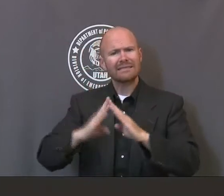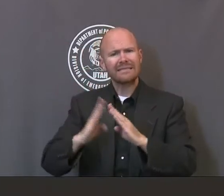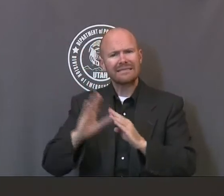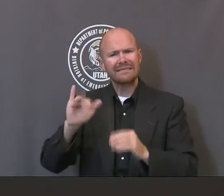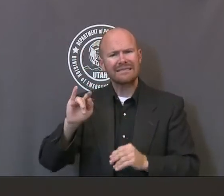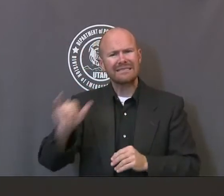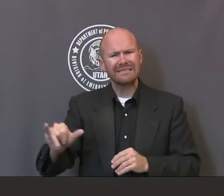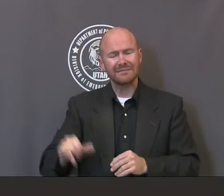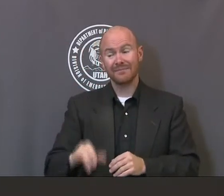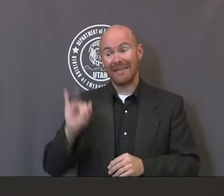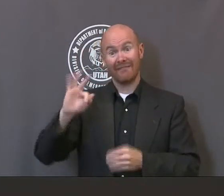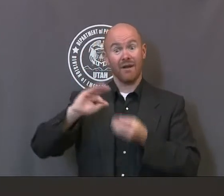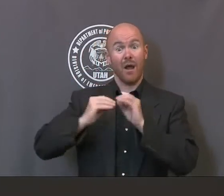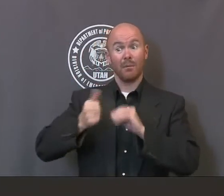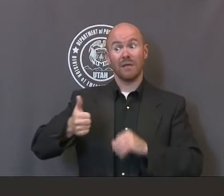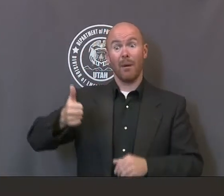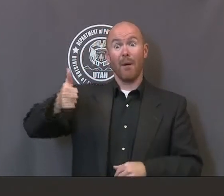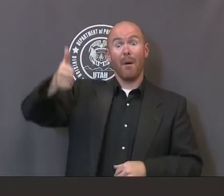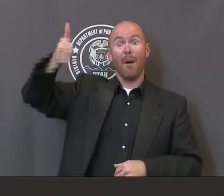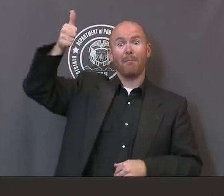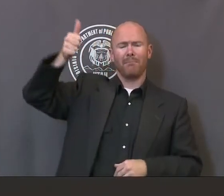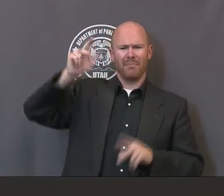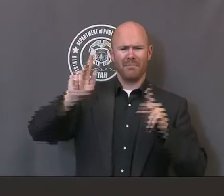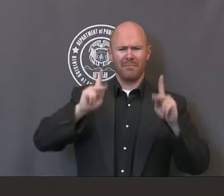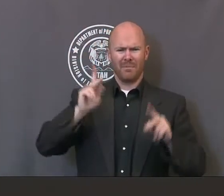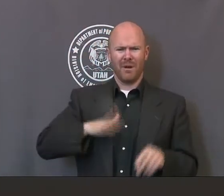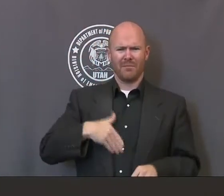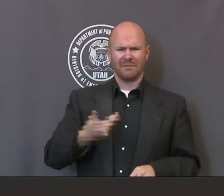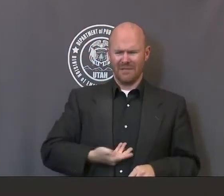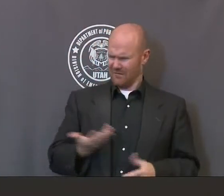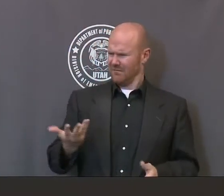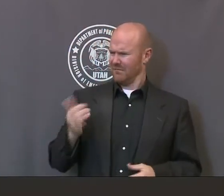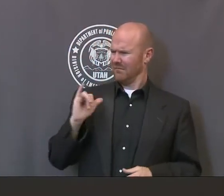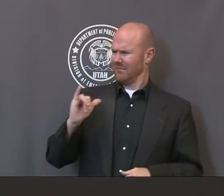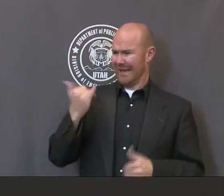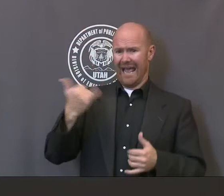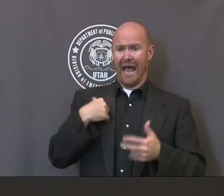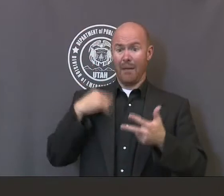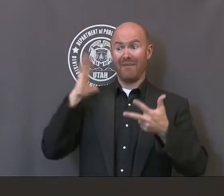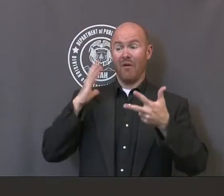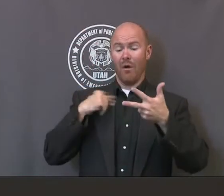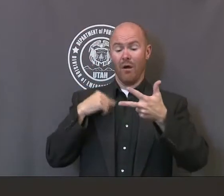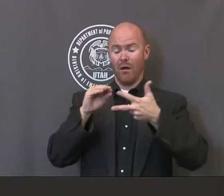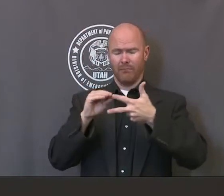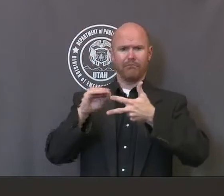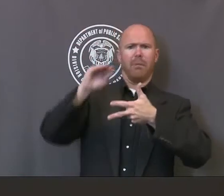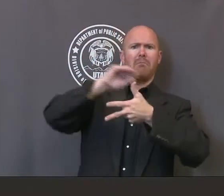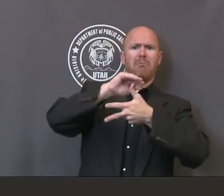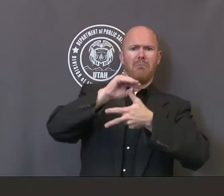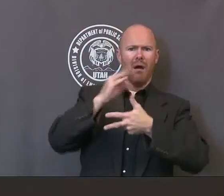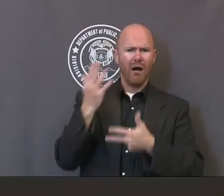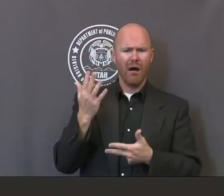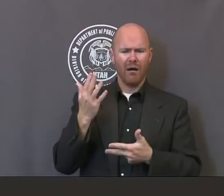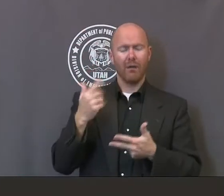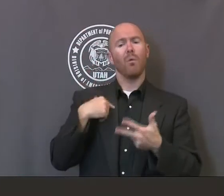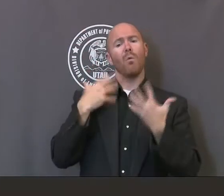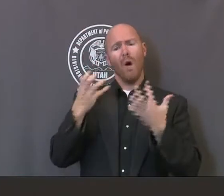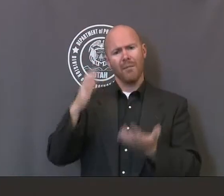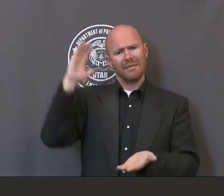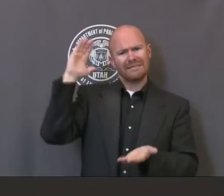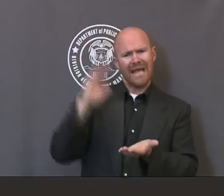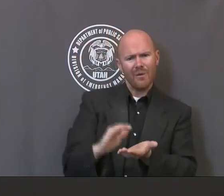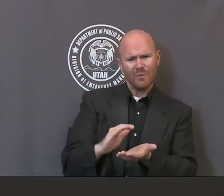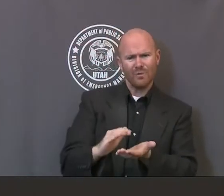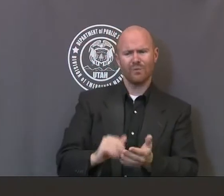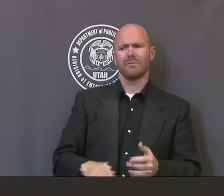they go up, people are going to be upset. Why are our numbers going up and putting us into a high-risk definition? We want them to go down into moderate